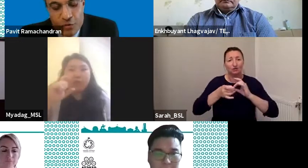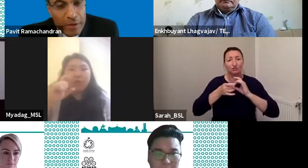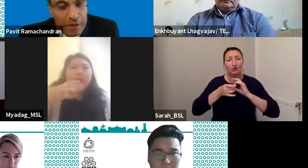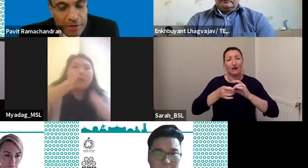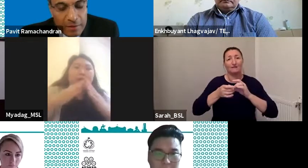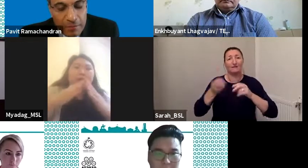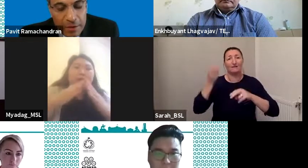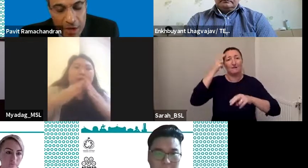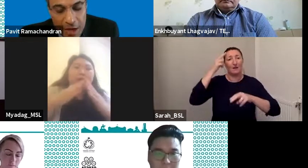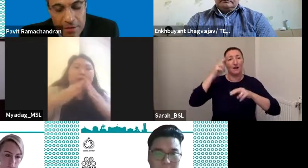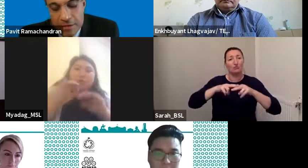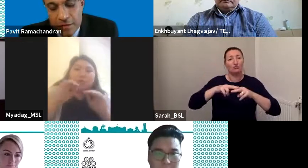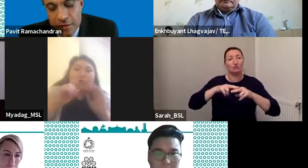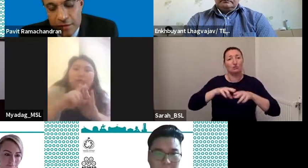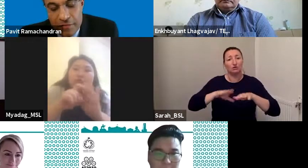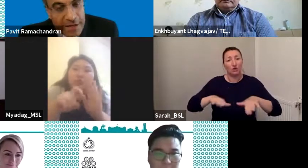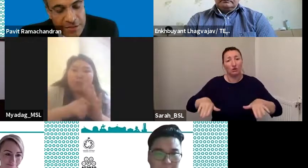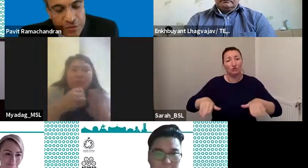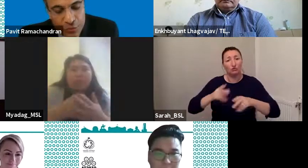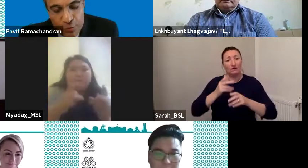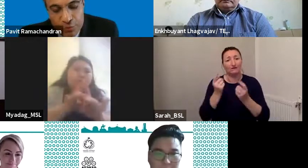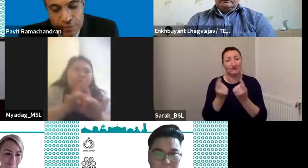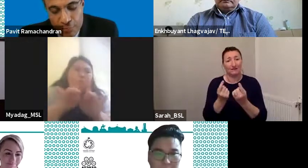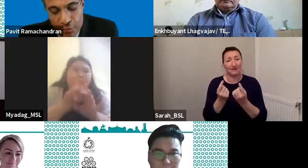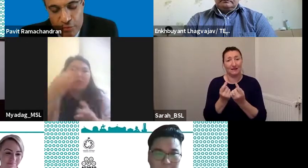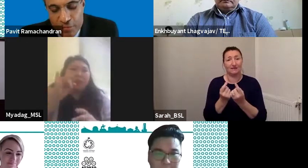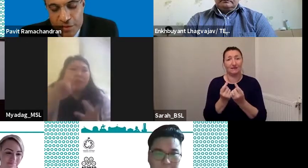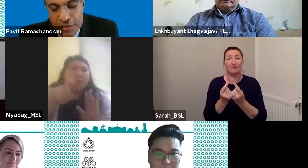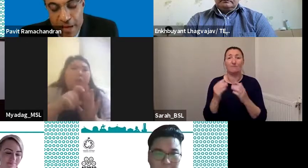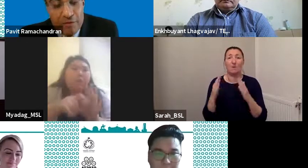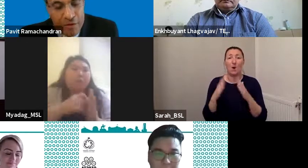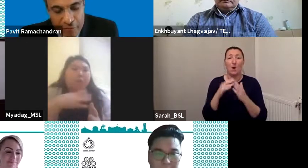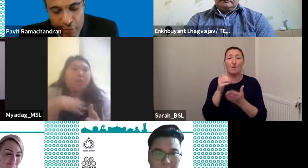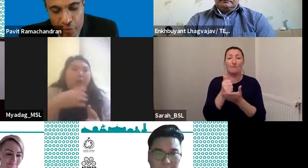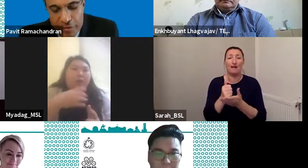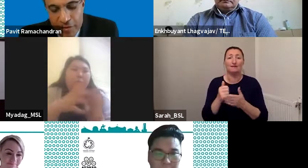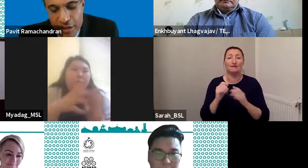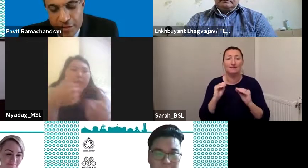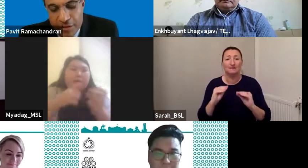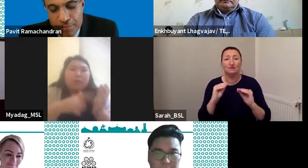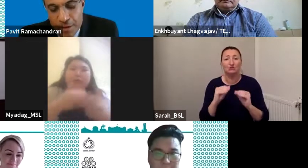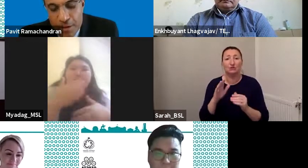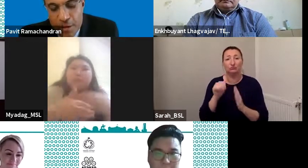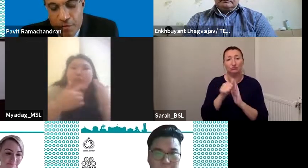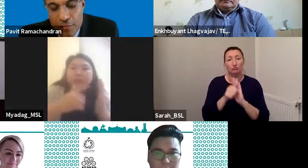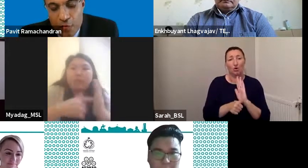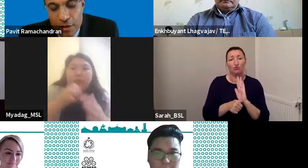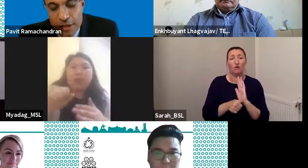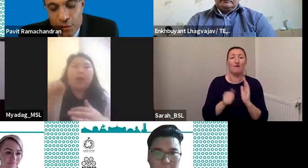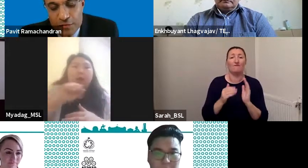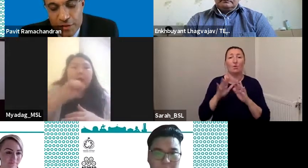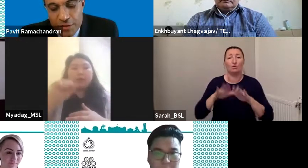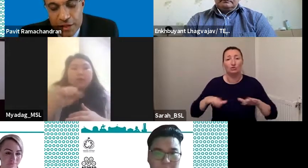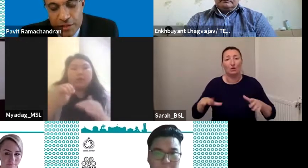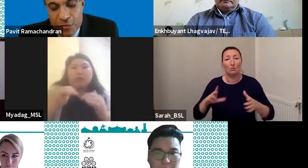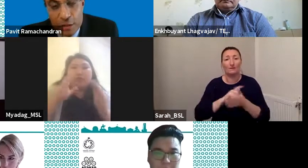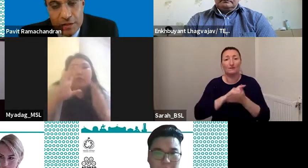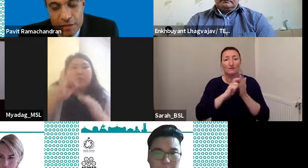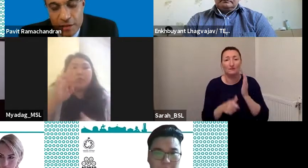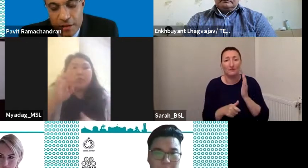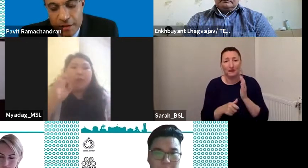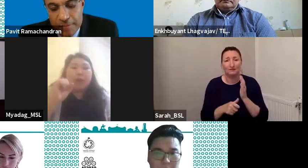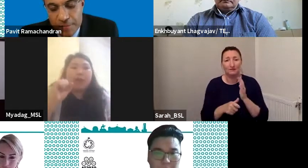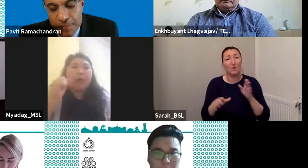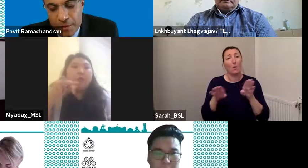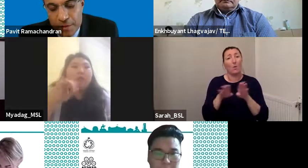have a 2 million grant financed through support from the Japan Fund for Poverty Reduction for inclusive education